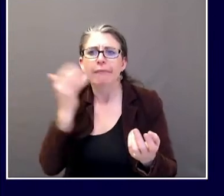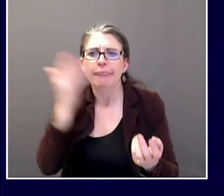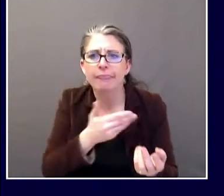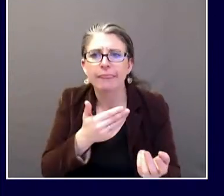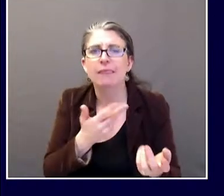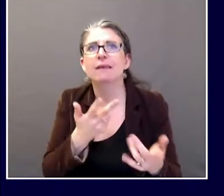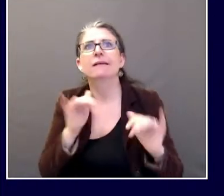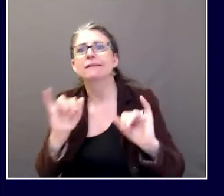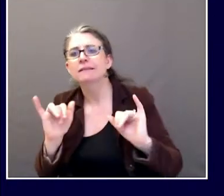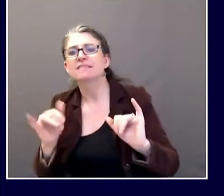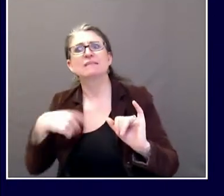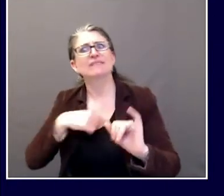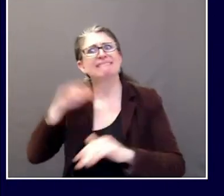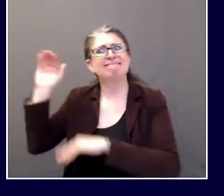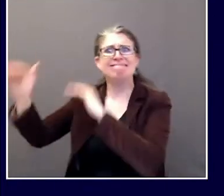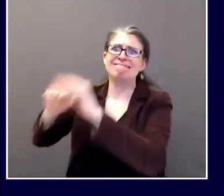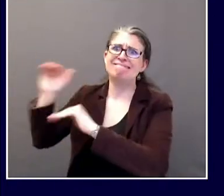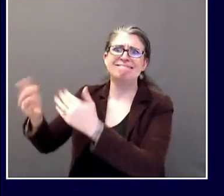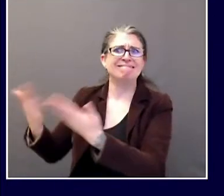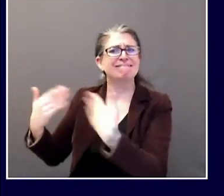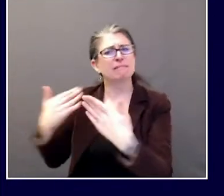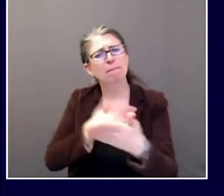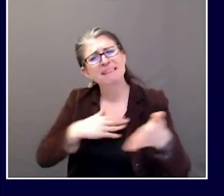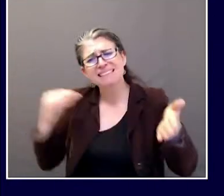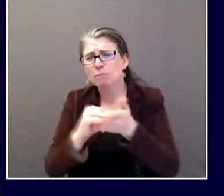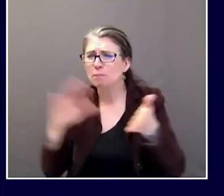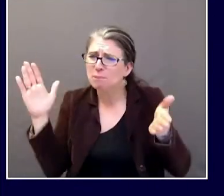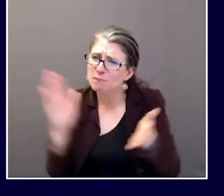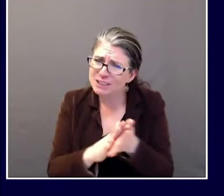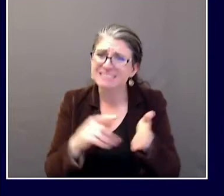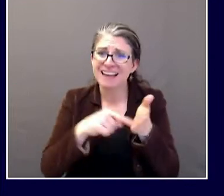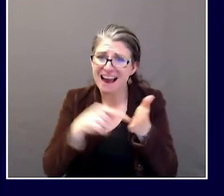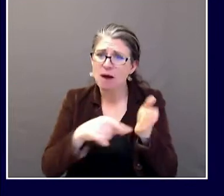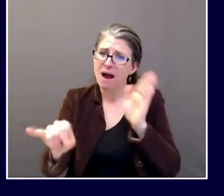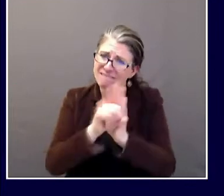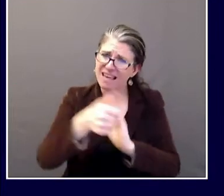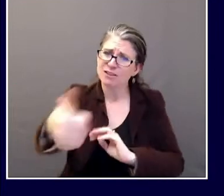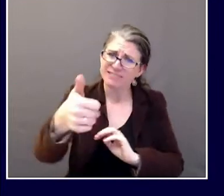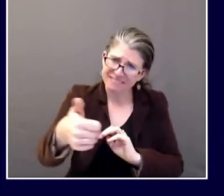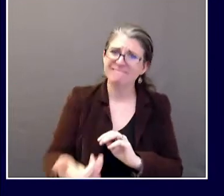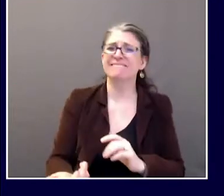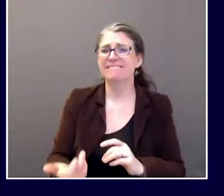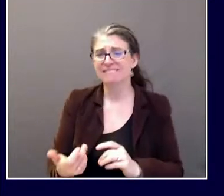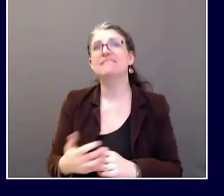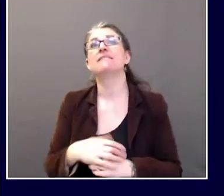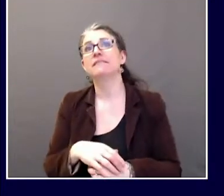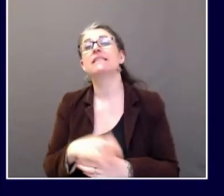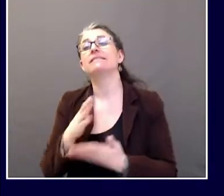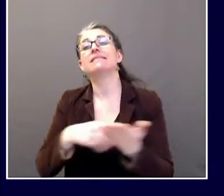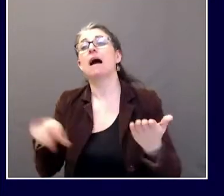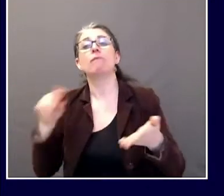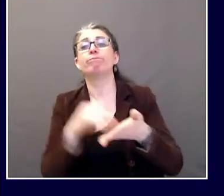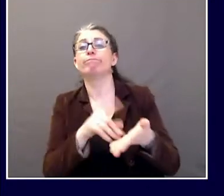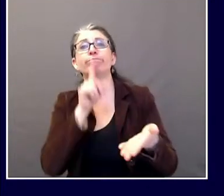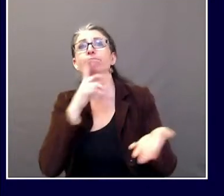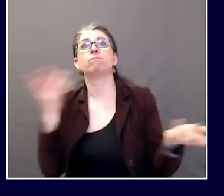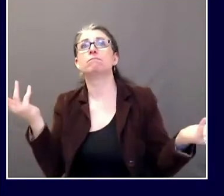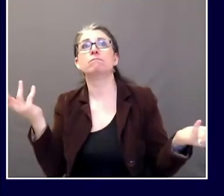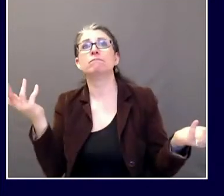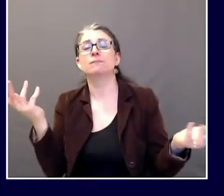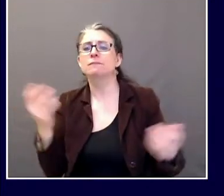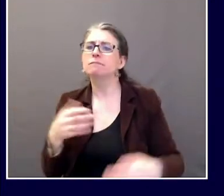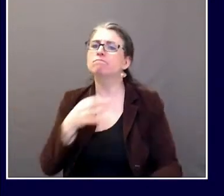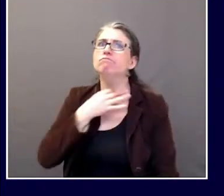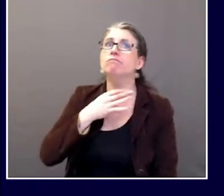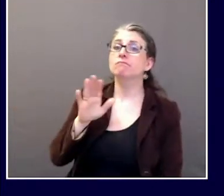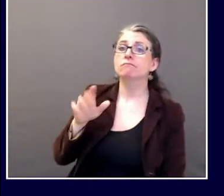person declines to offer it. So we're working to try to get that data set as robust as possible so we can